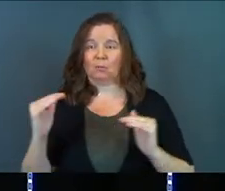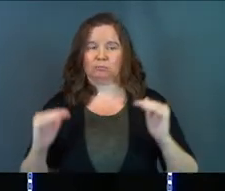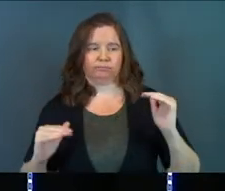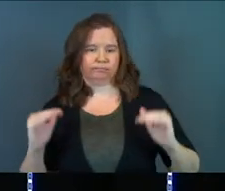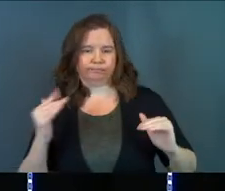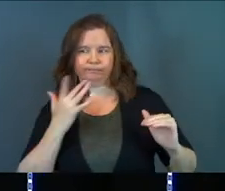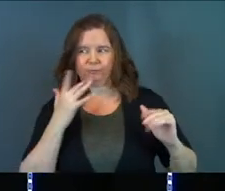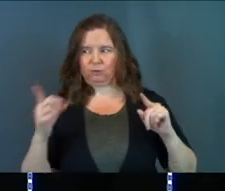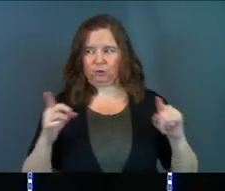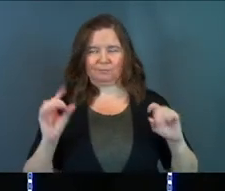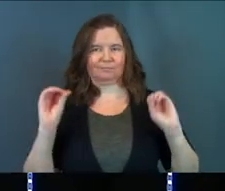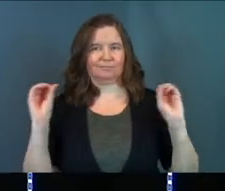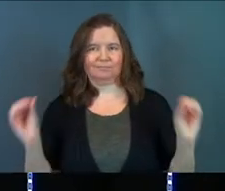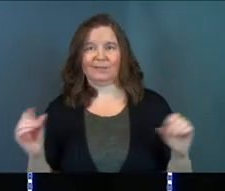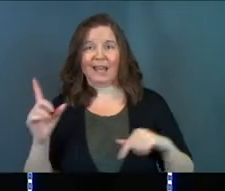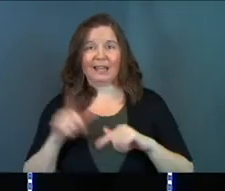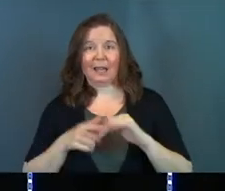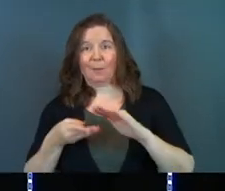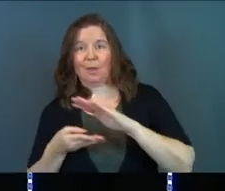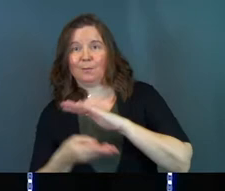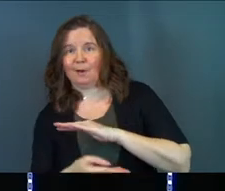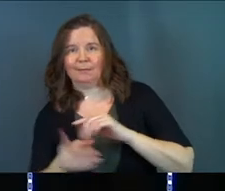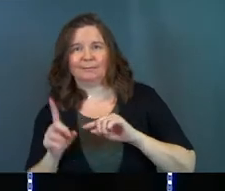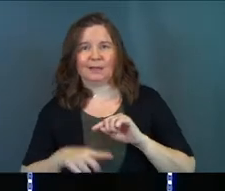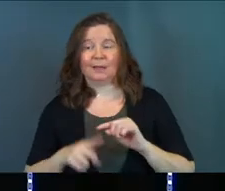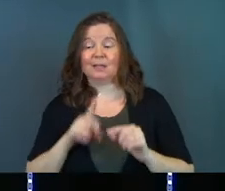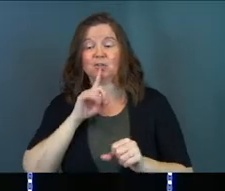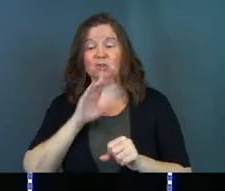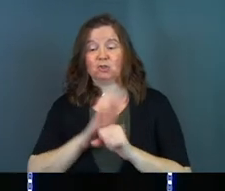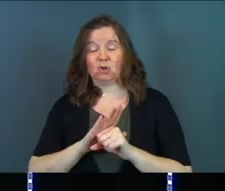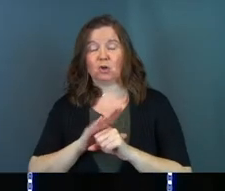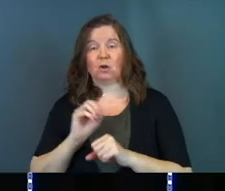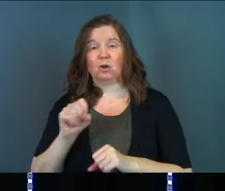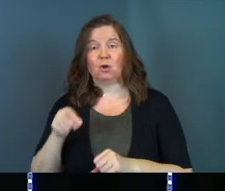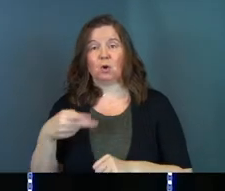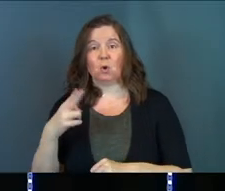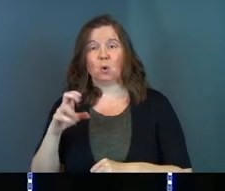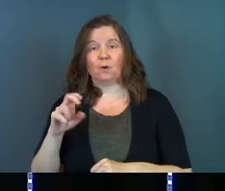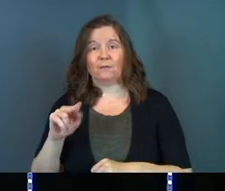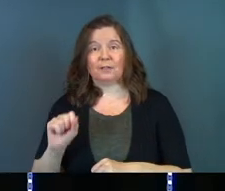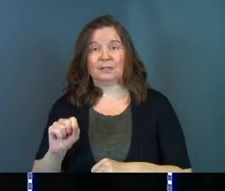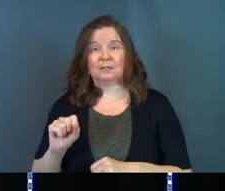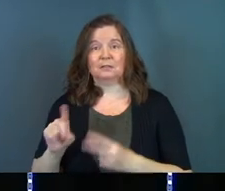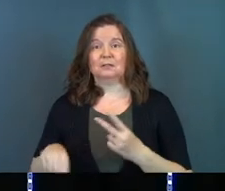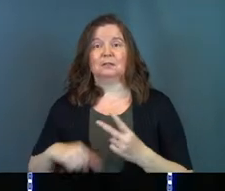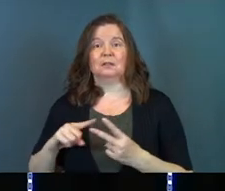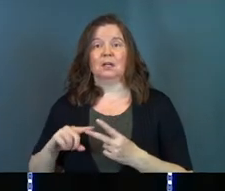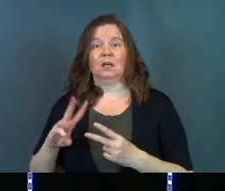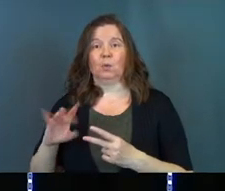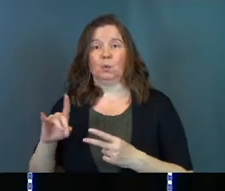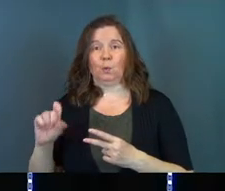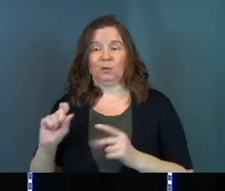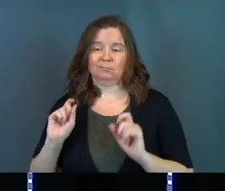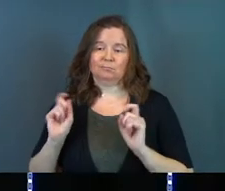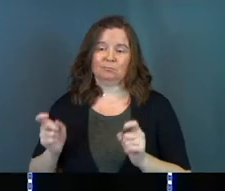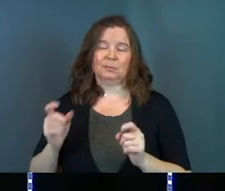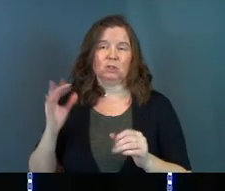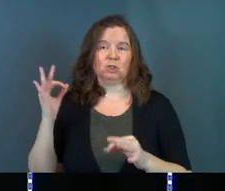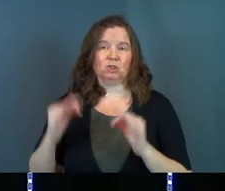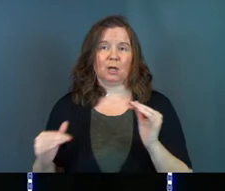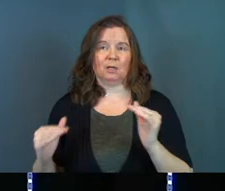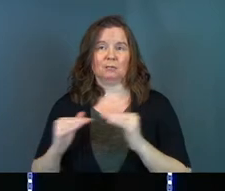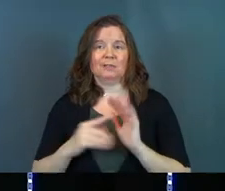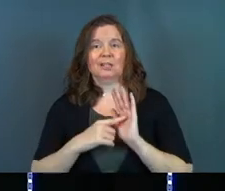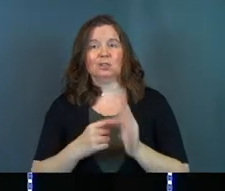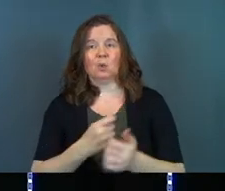partiality and cannot be bribed. He ensures that orphans and widows receive justice. He shows love to the